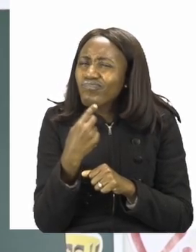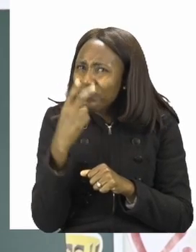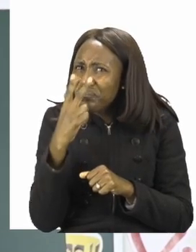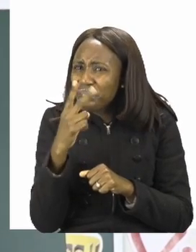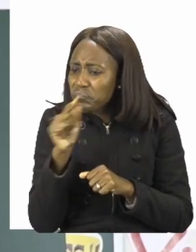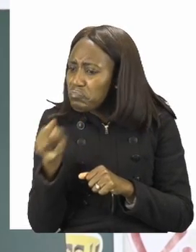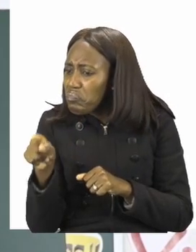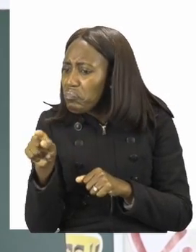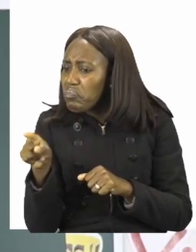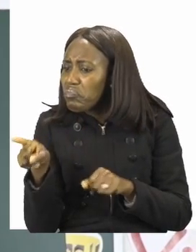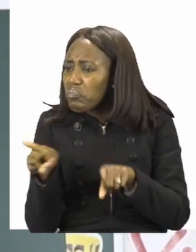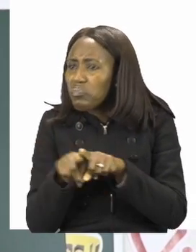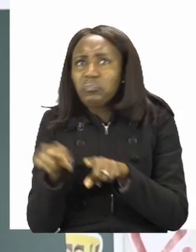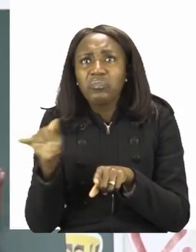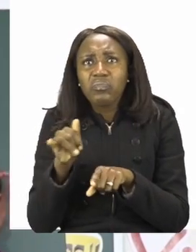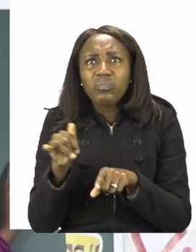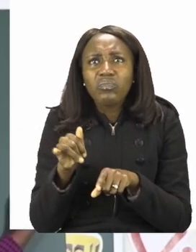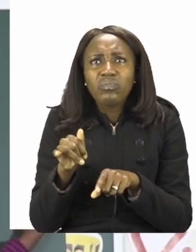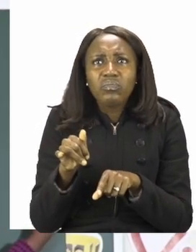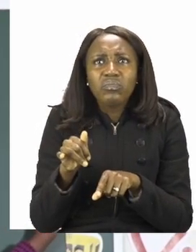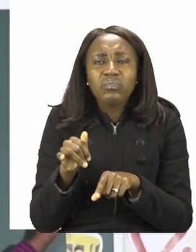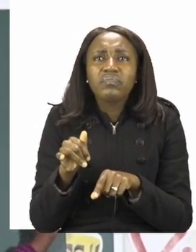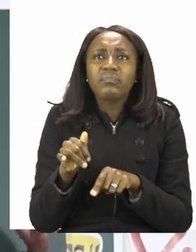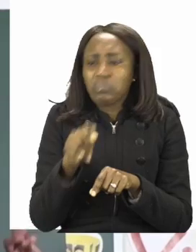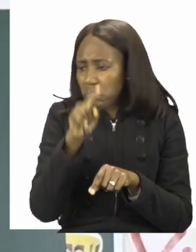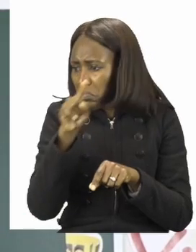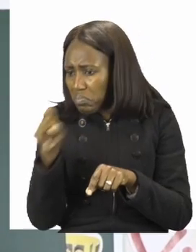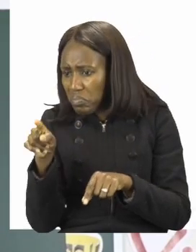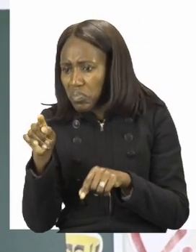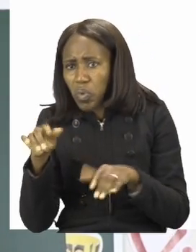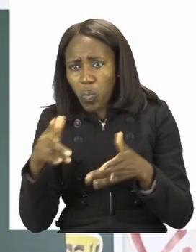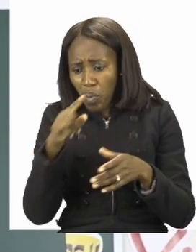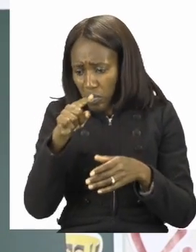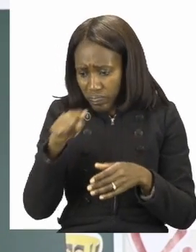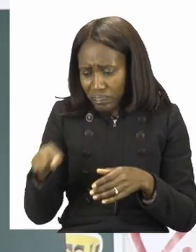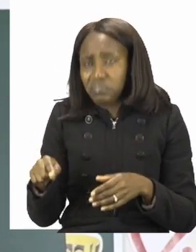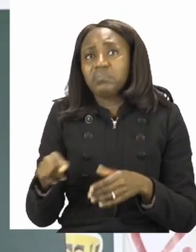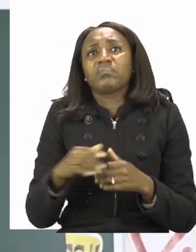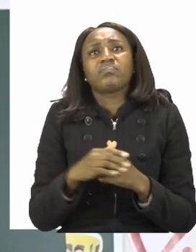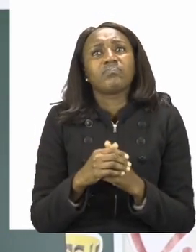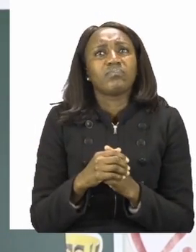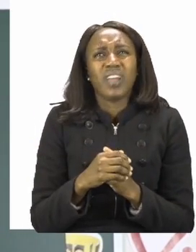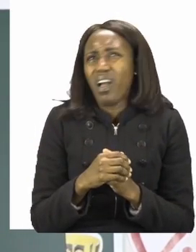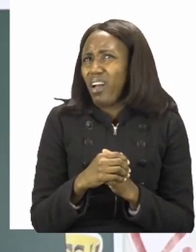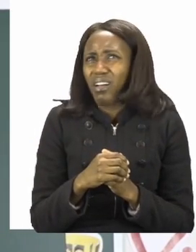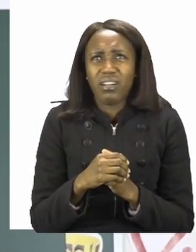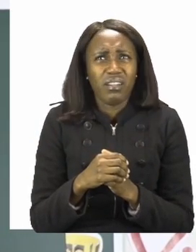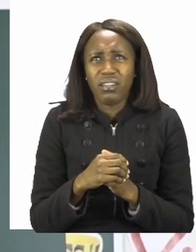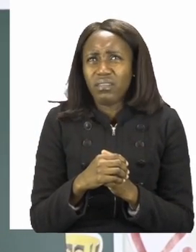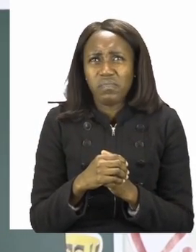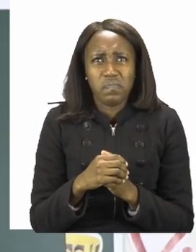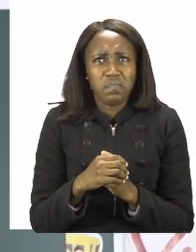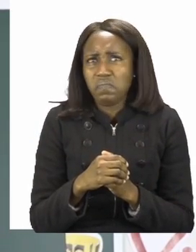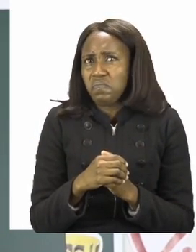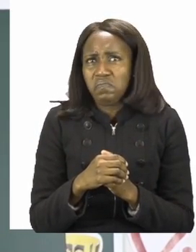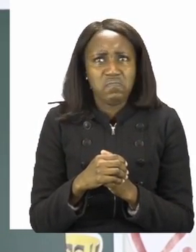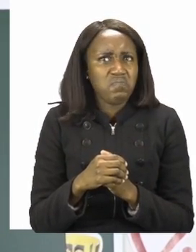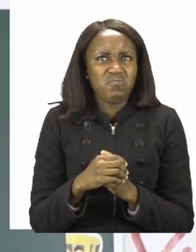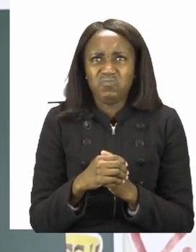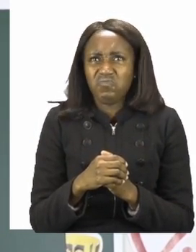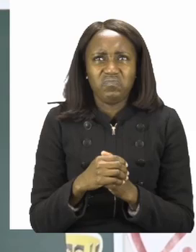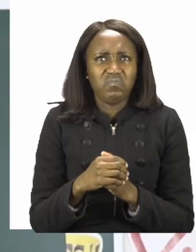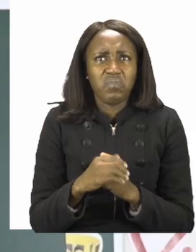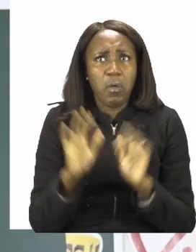find out, is it for the one across it? No, it looks too small. Plus,